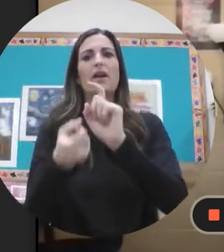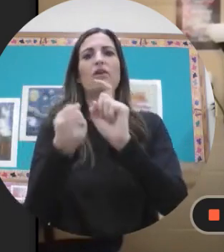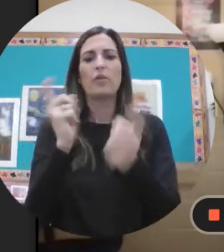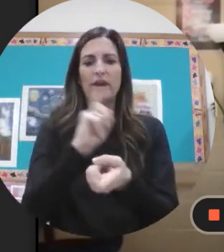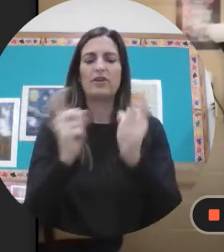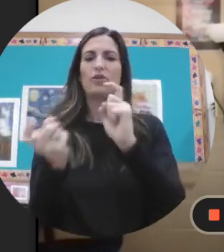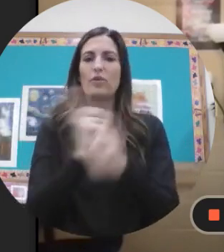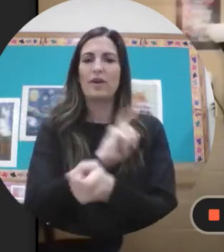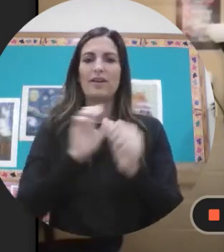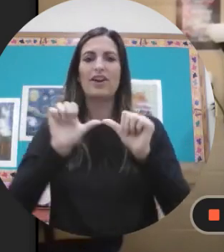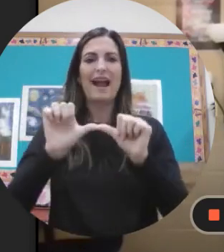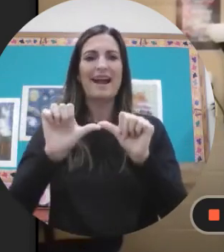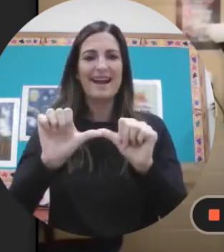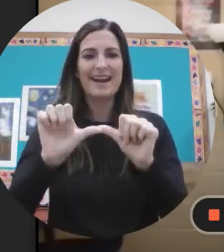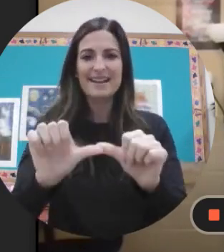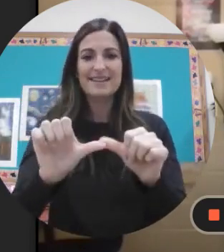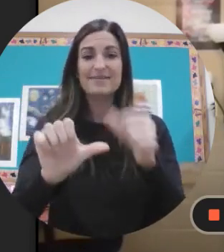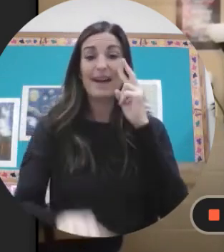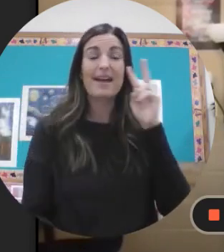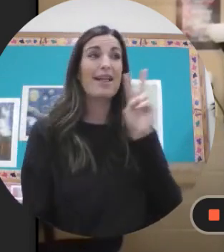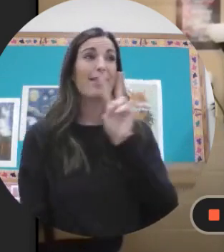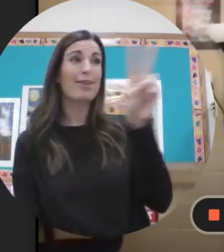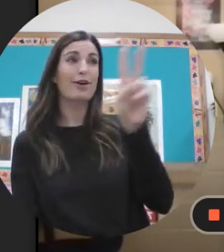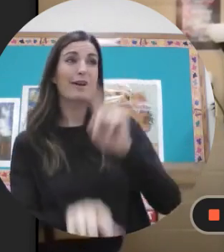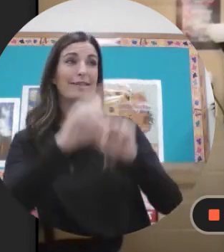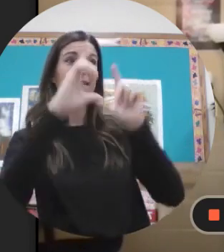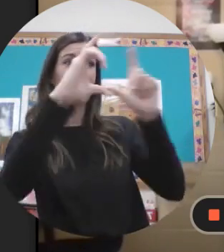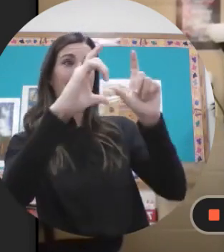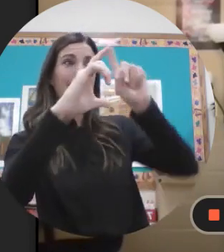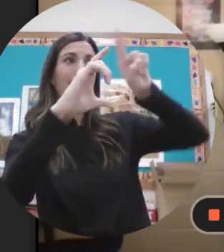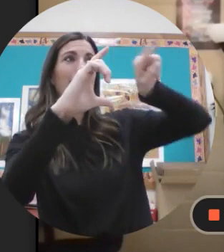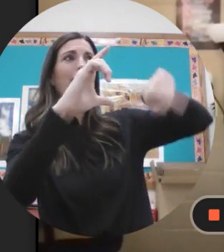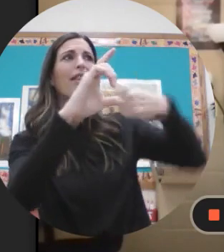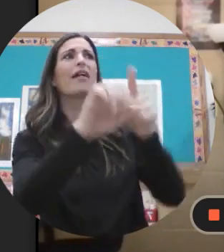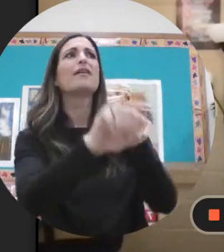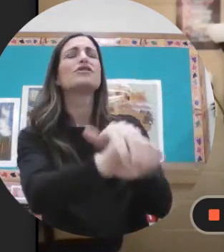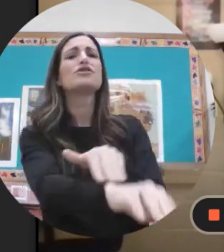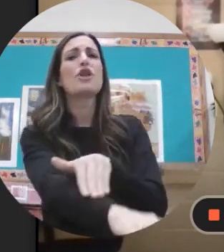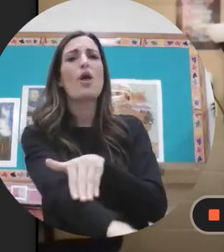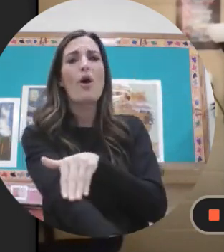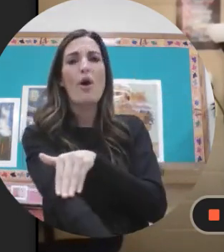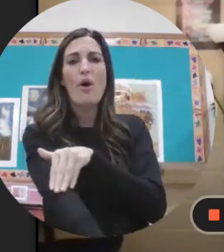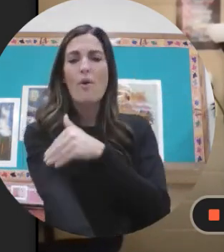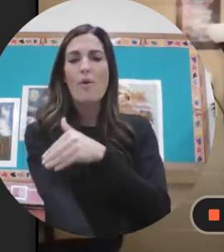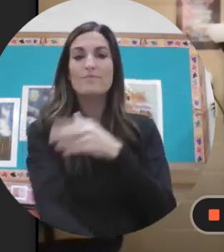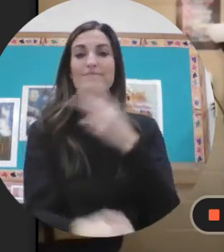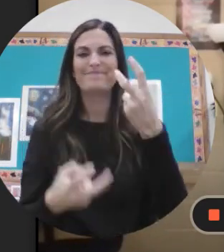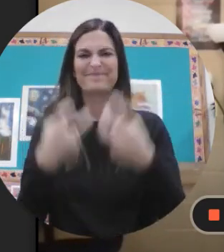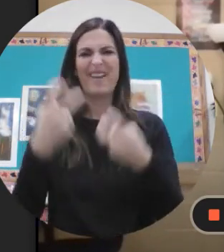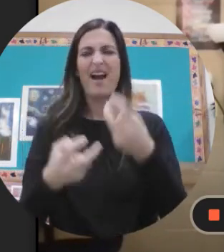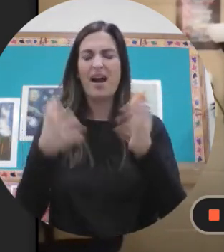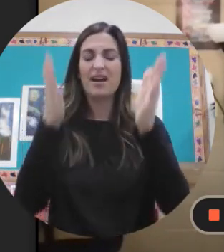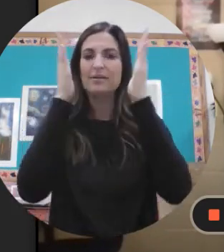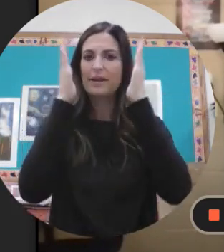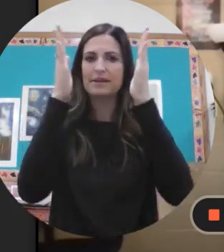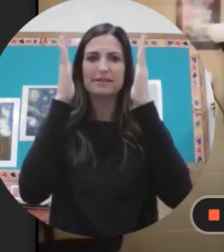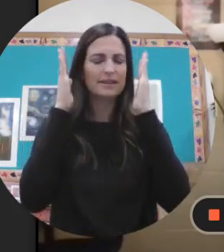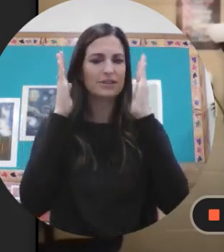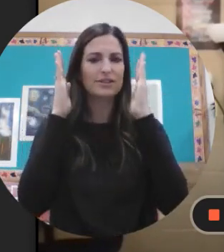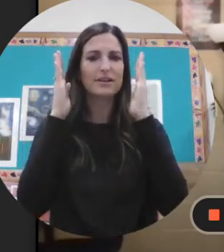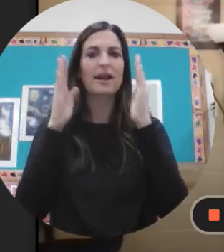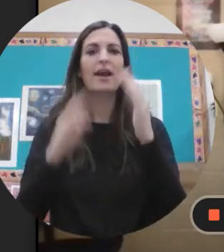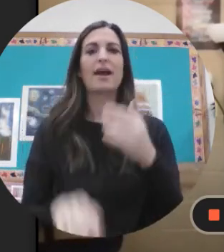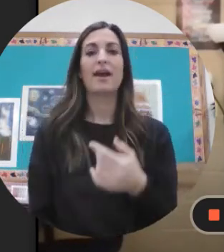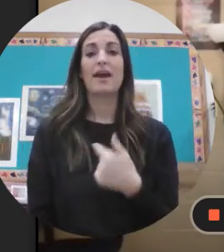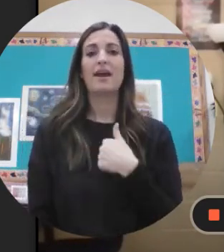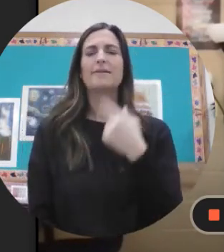whenever I looked at the clock, I couldn't believe that more time hadn't passed. And it was hard to pay attention after a while. I'd